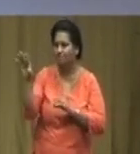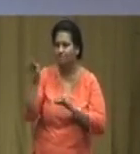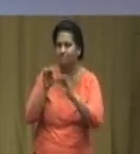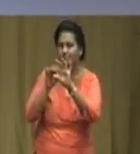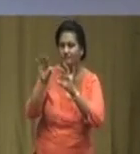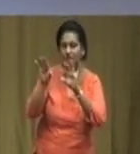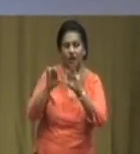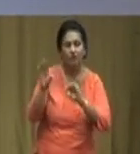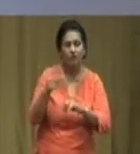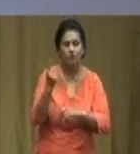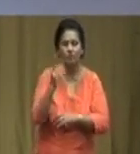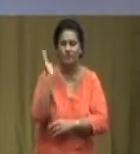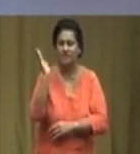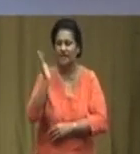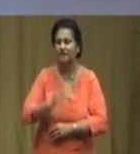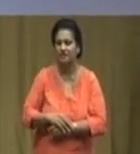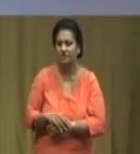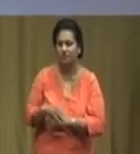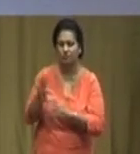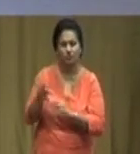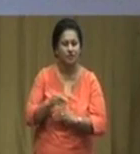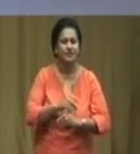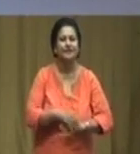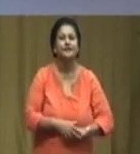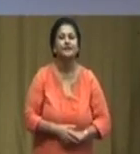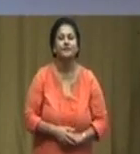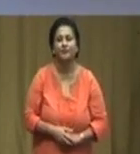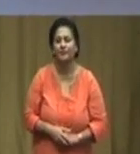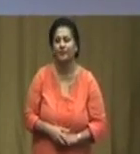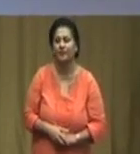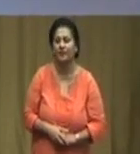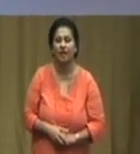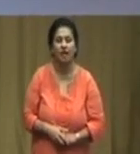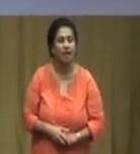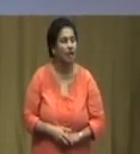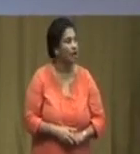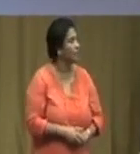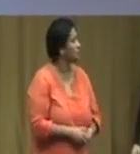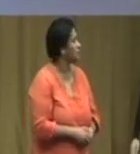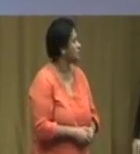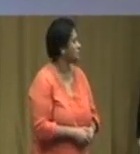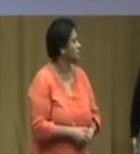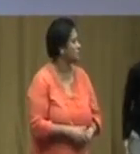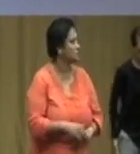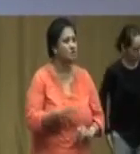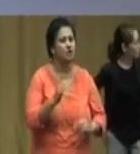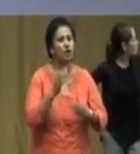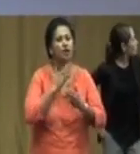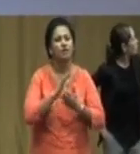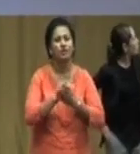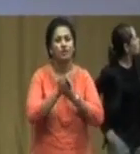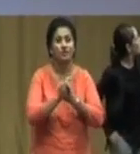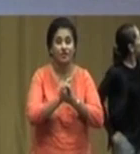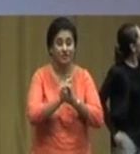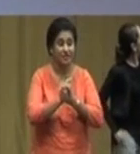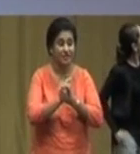teased out themes that were common to them all, and I thought it was really impressive as well. I do just want to take a moment of self-congratulation